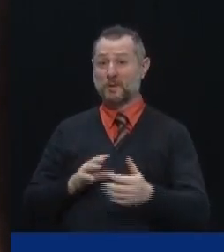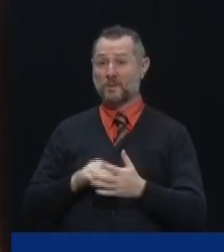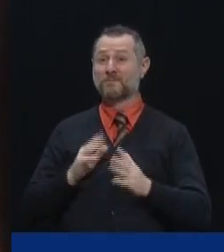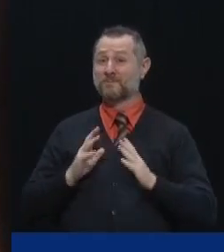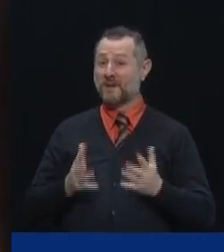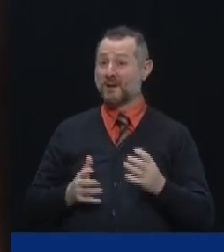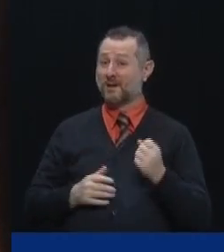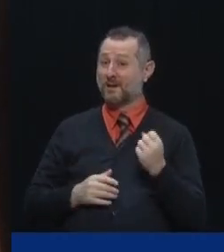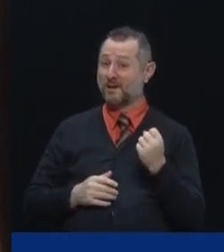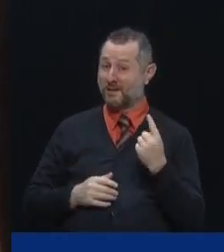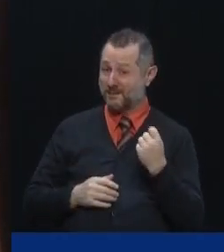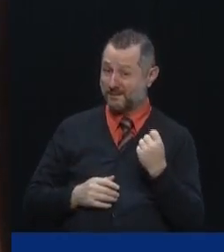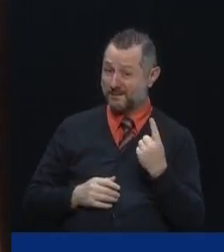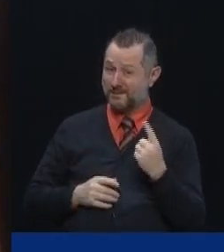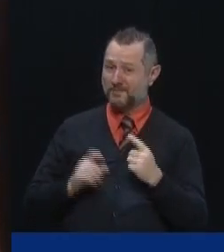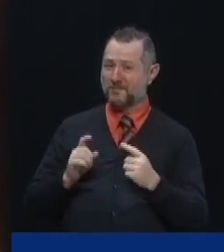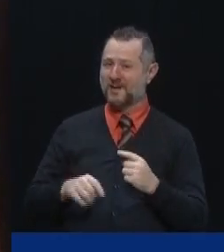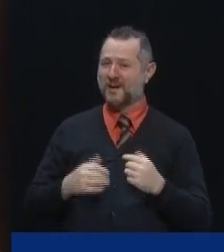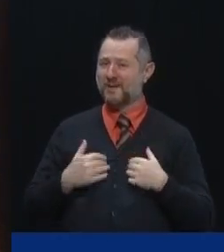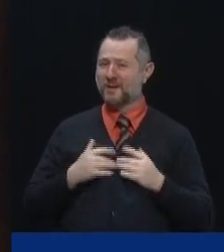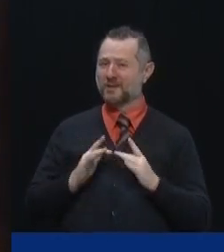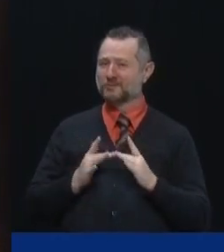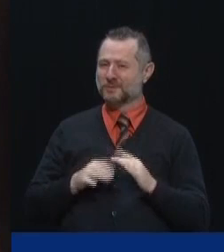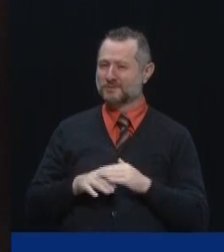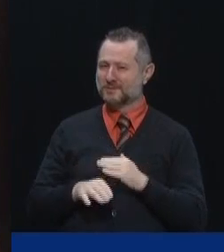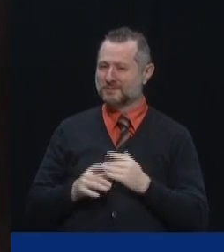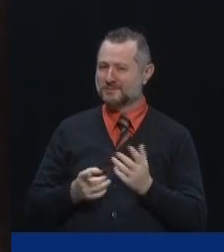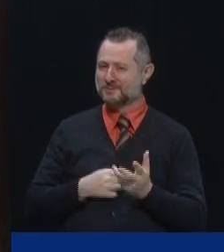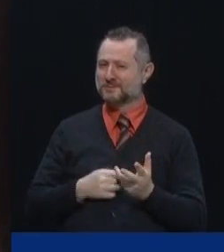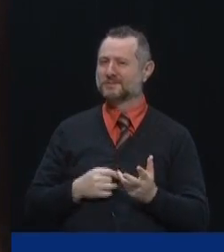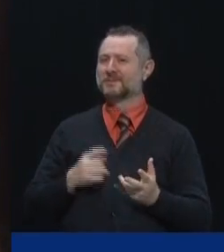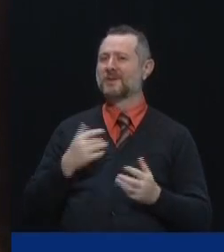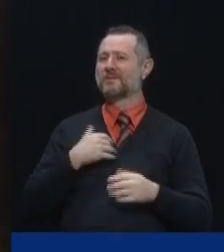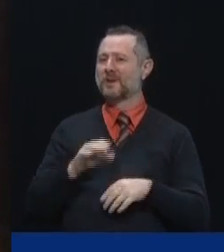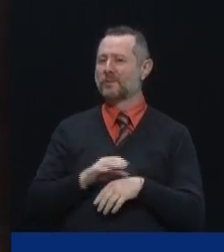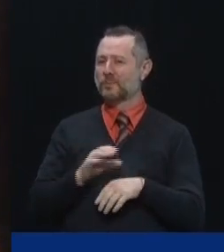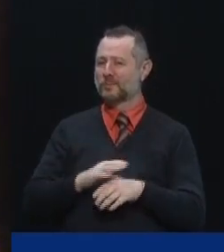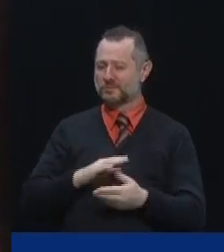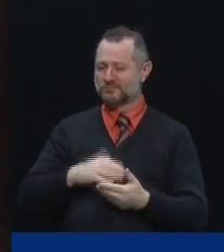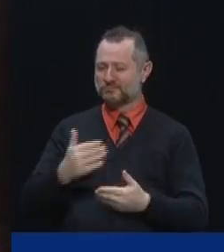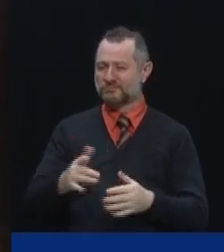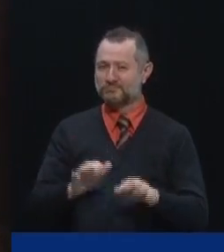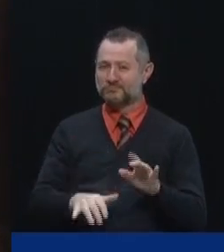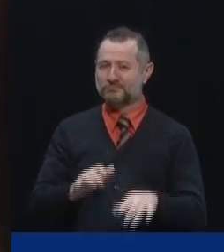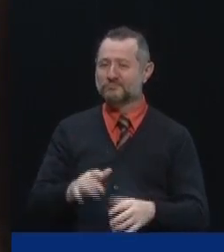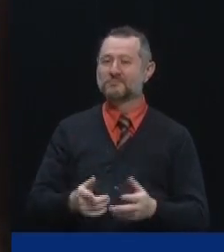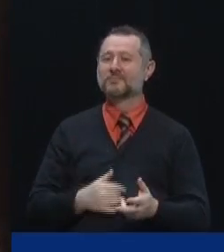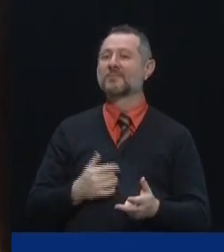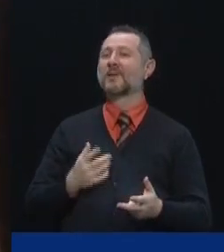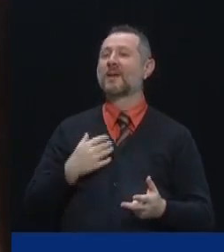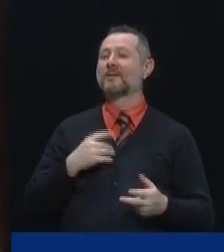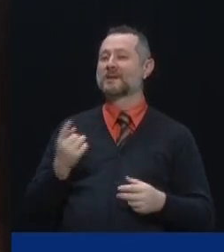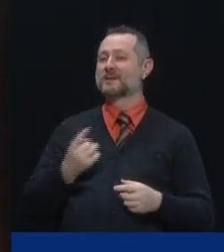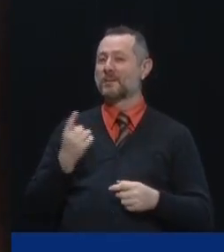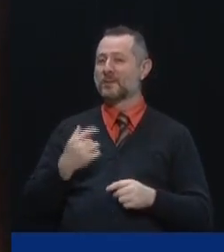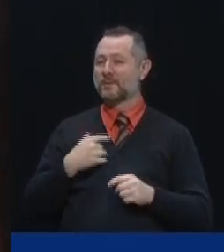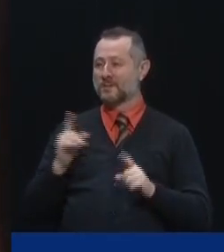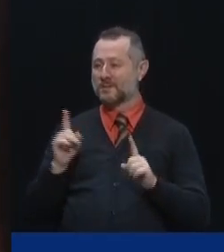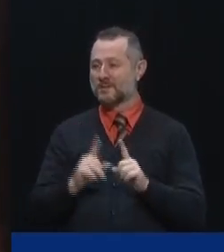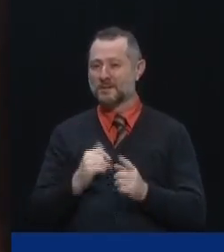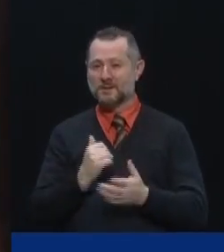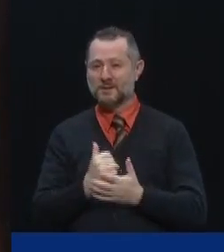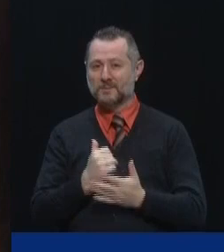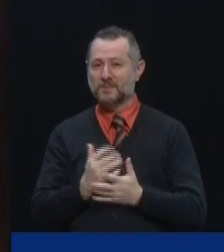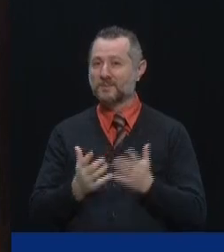have the internet, if you have the right computer and device, if you have someone who can help you, otherwise you got